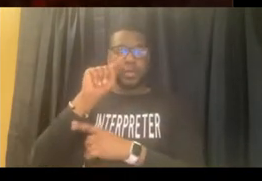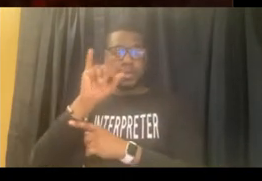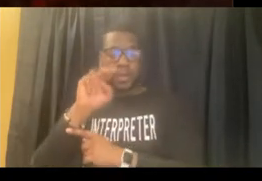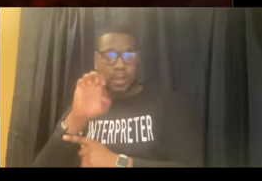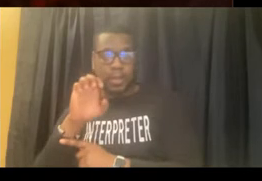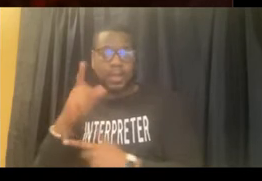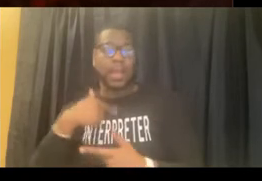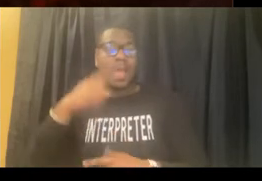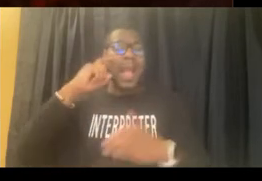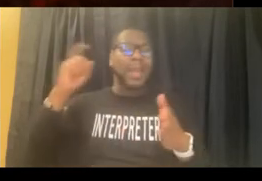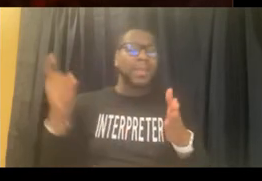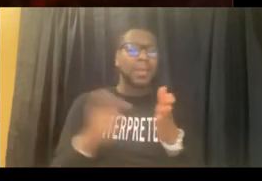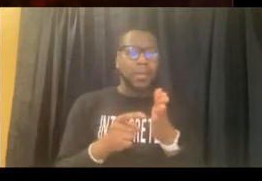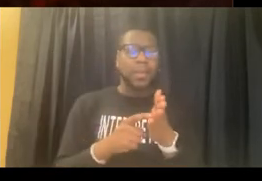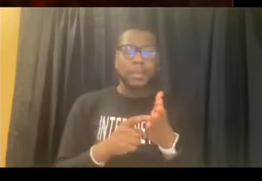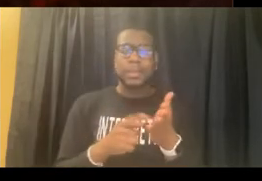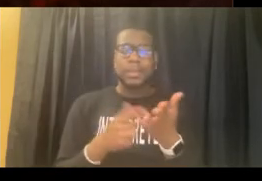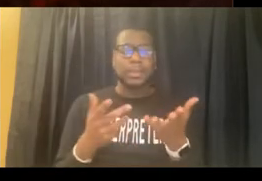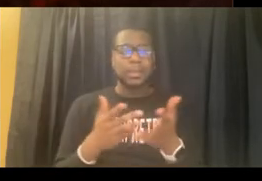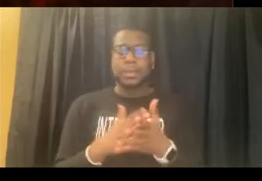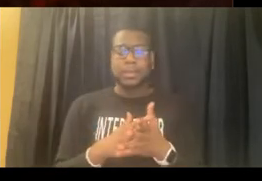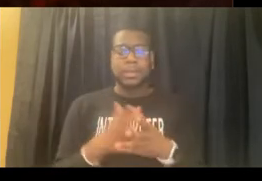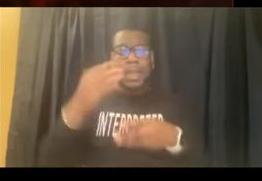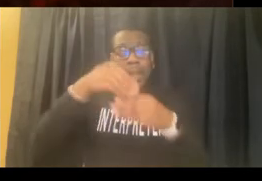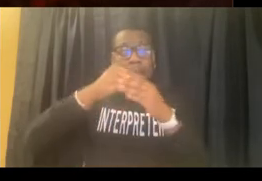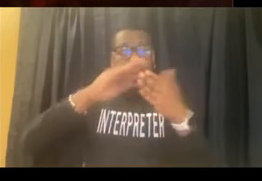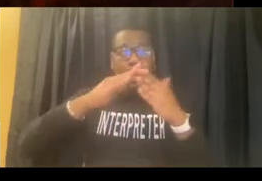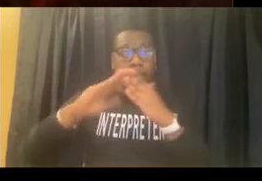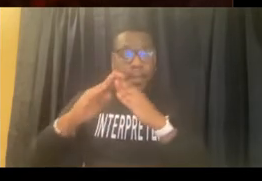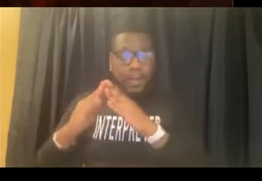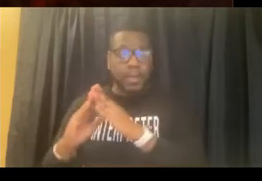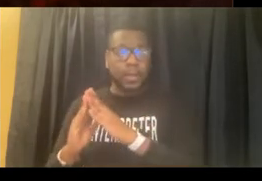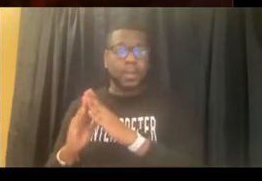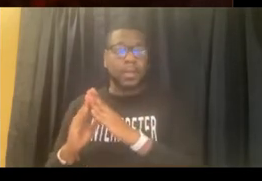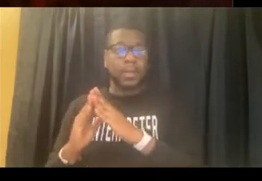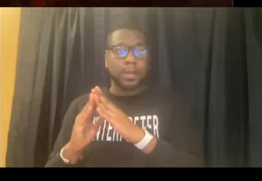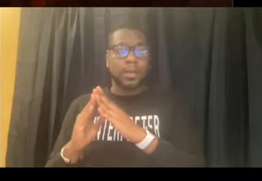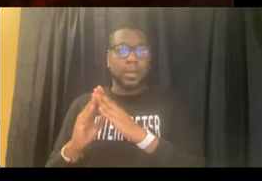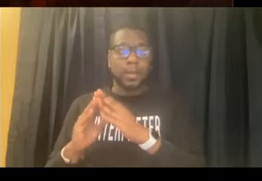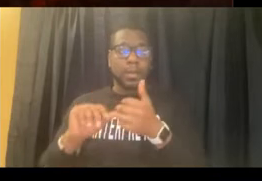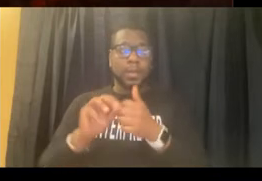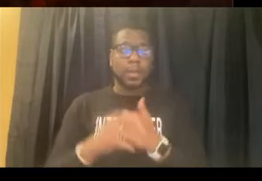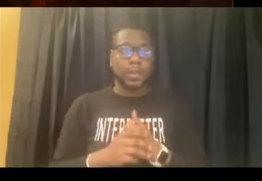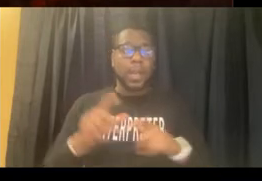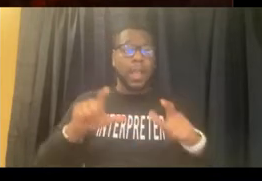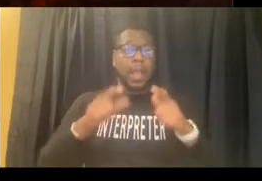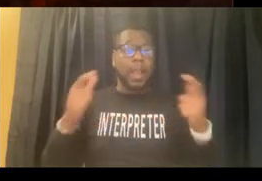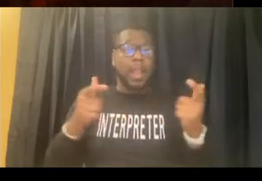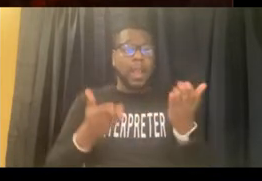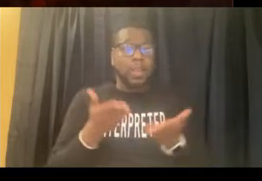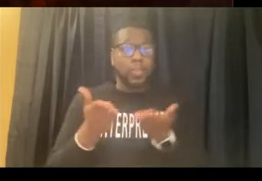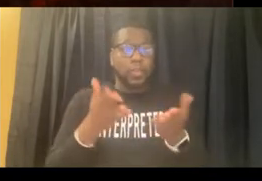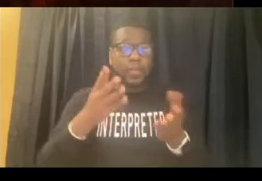private practice work and working in the community with other folks was noticing how a lot of providers in the community